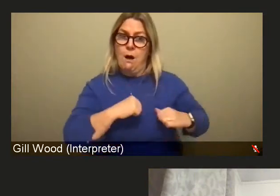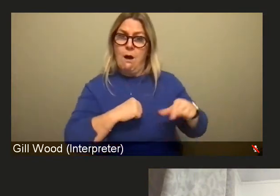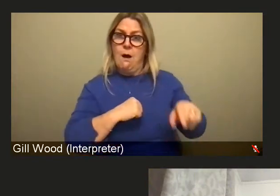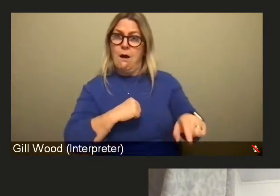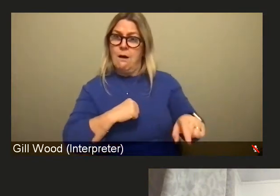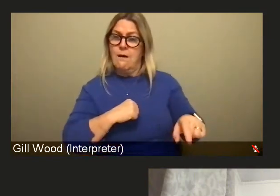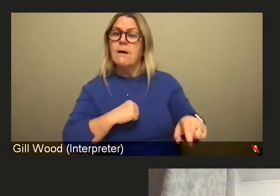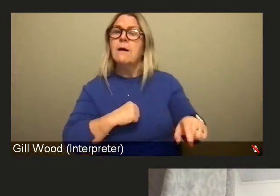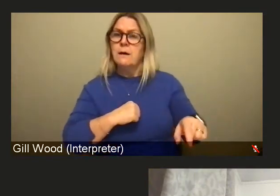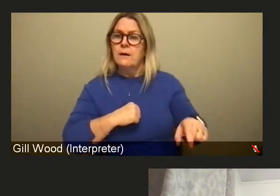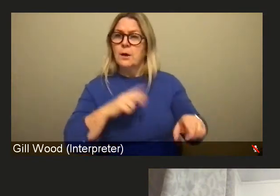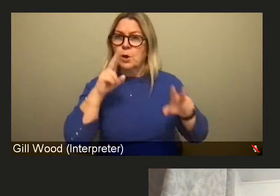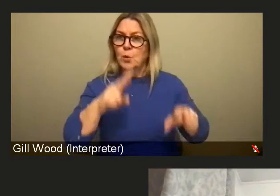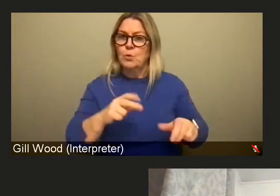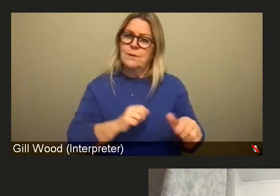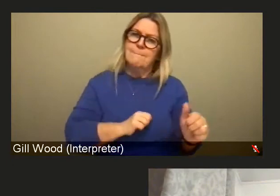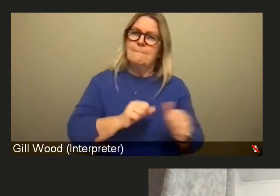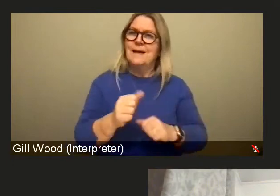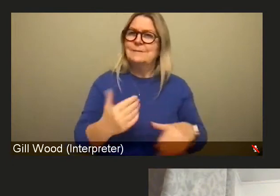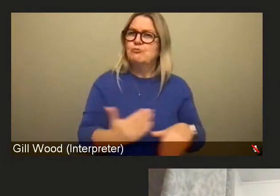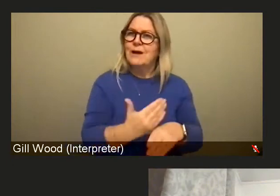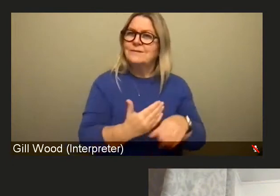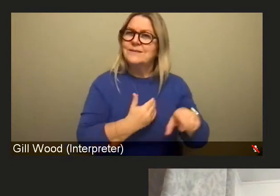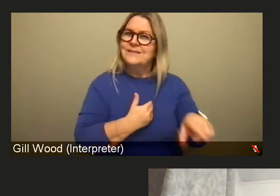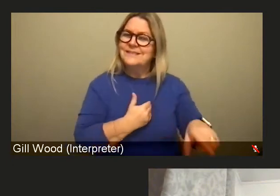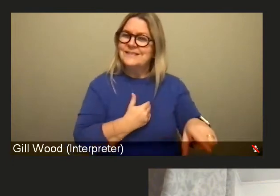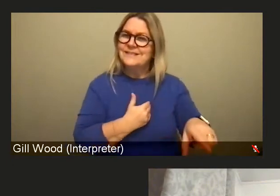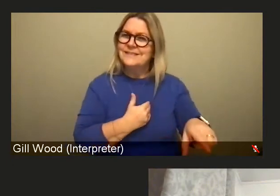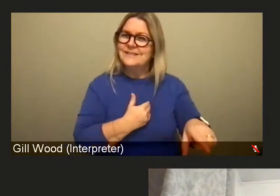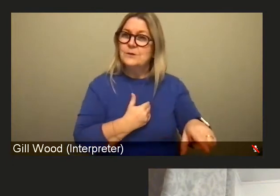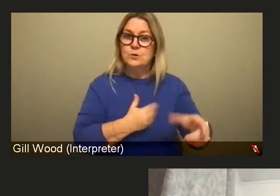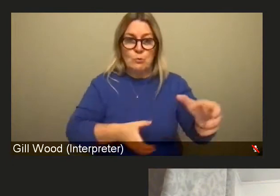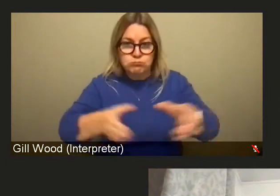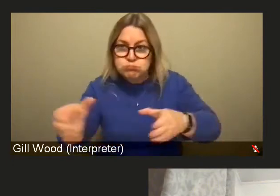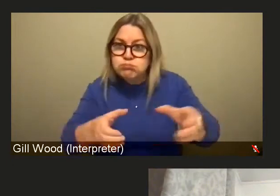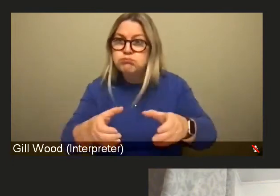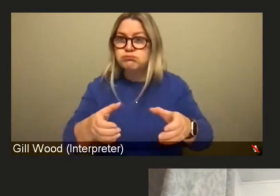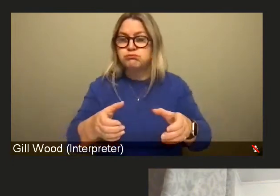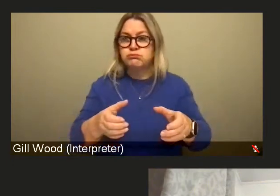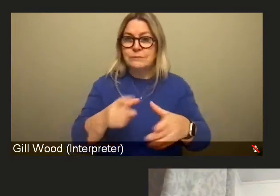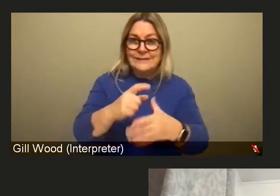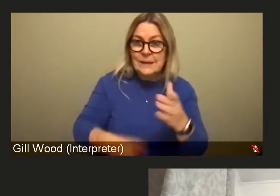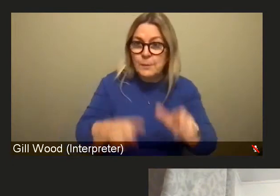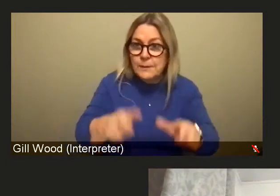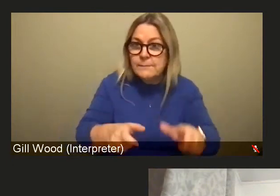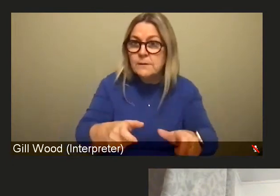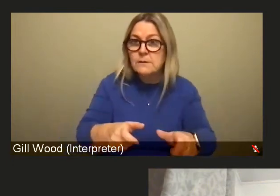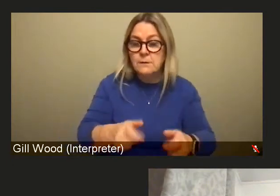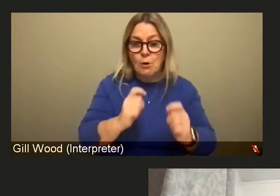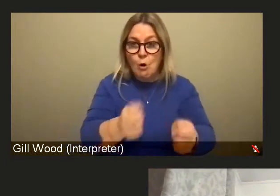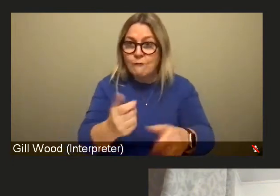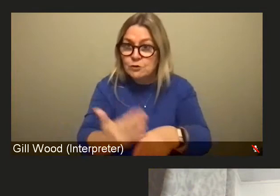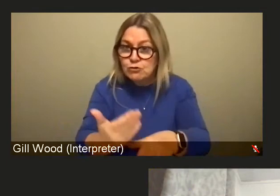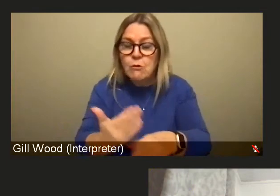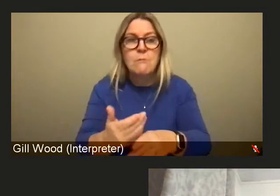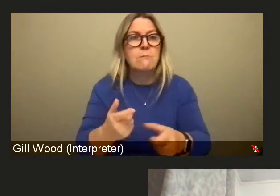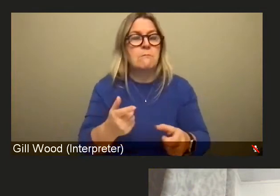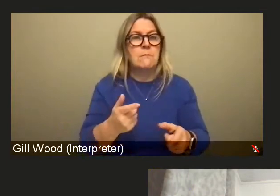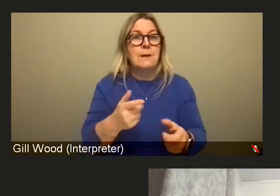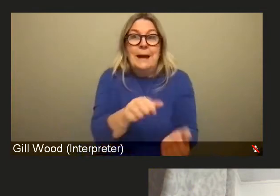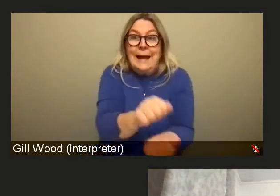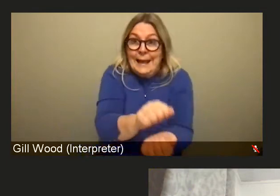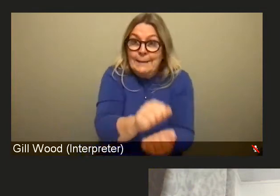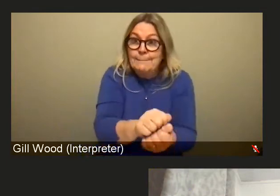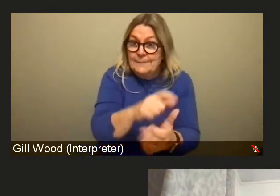to recruitment and retention of disabled people. And I think the focusing on employability is really